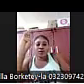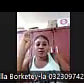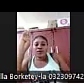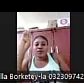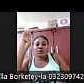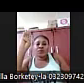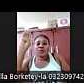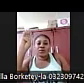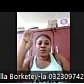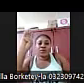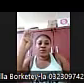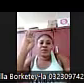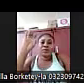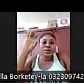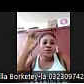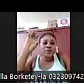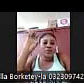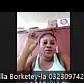C.